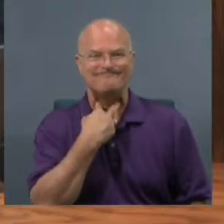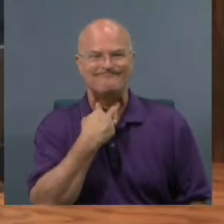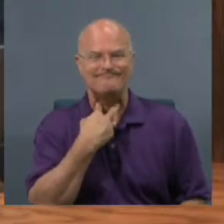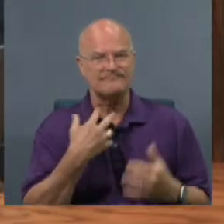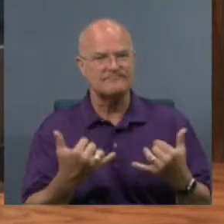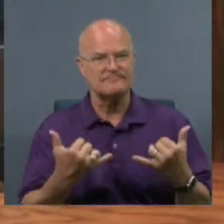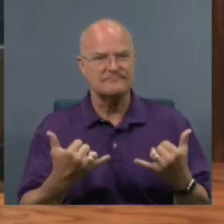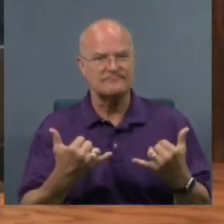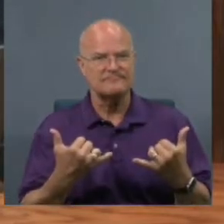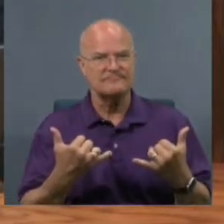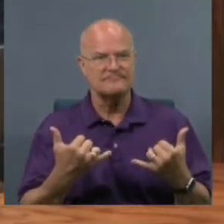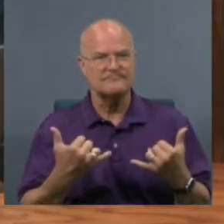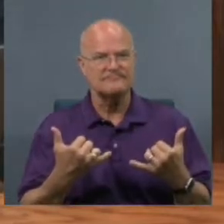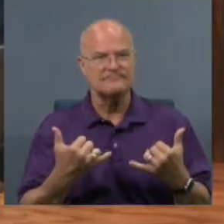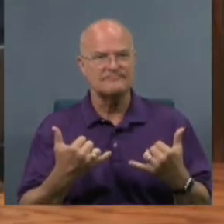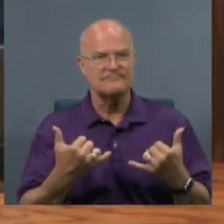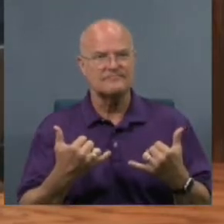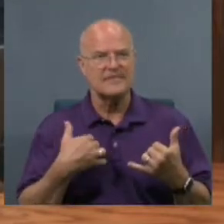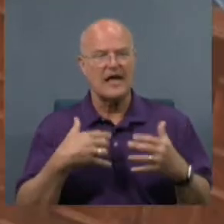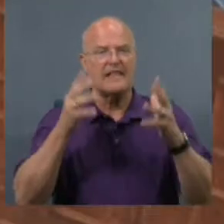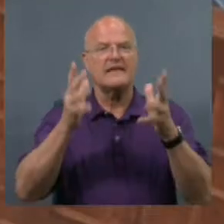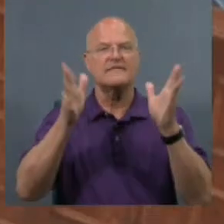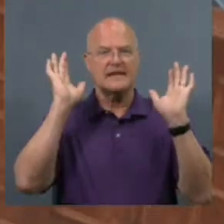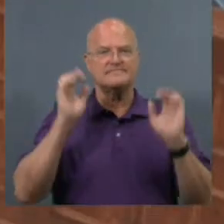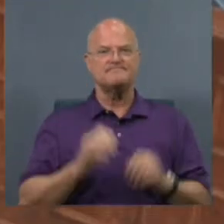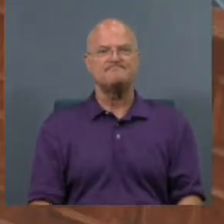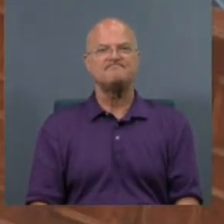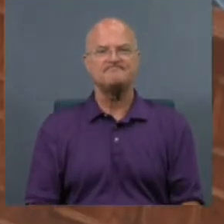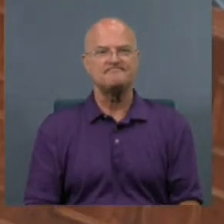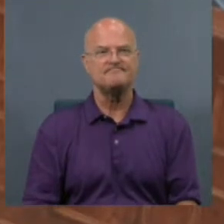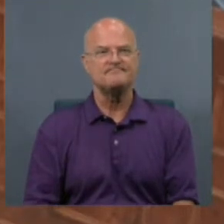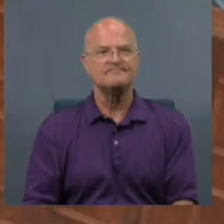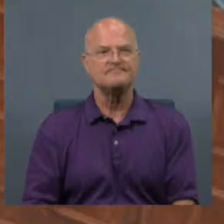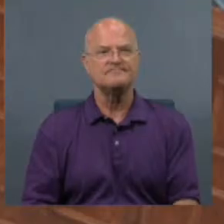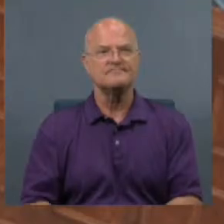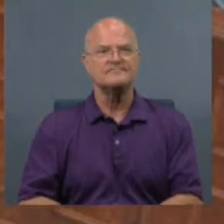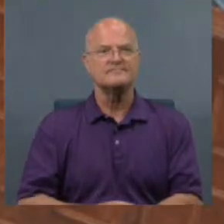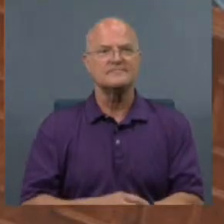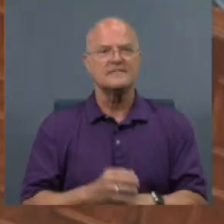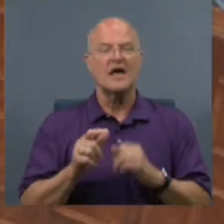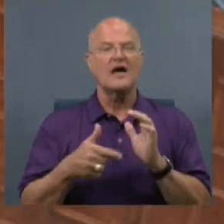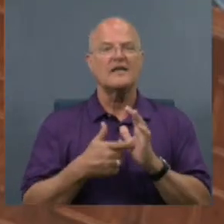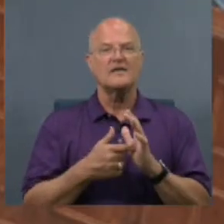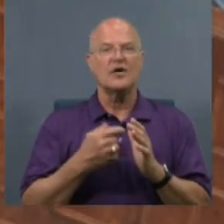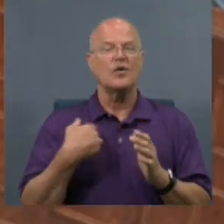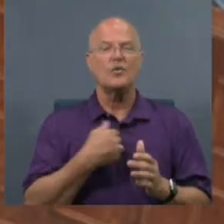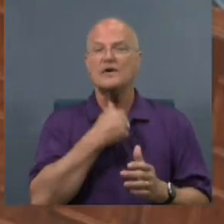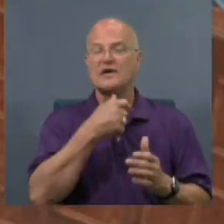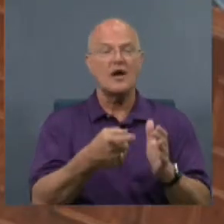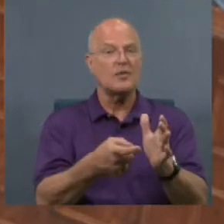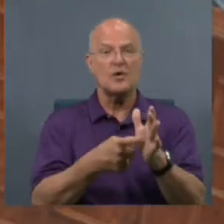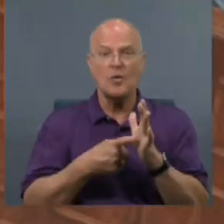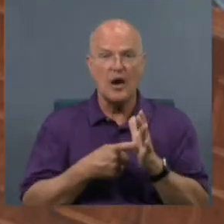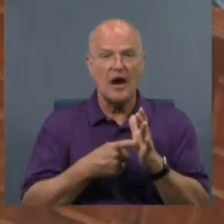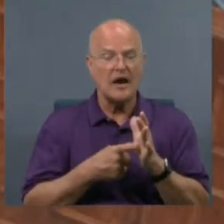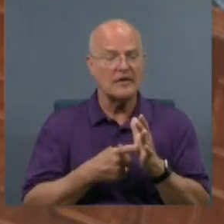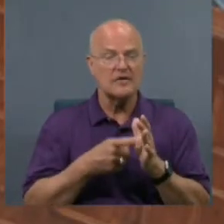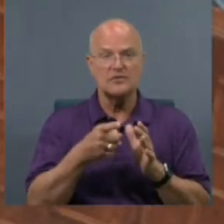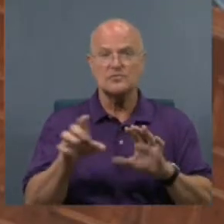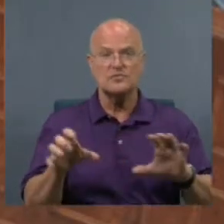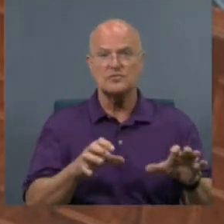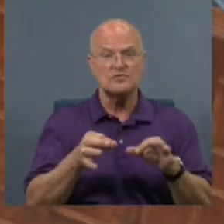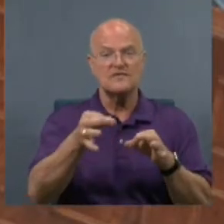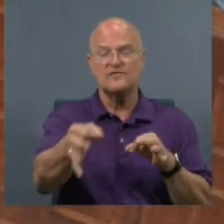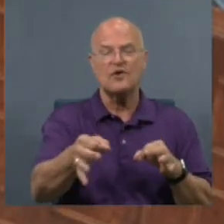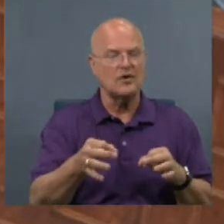and I'll leave it at that. All right. No, again, I just want to make this for the record. We're not requiring or mandating you to